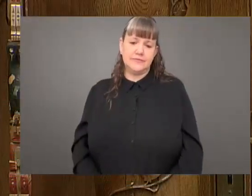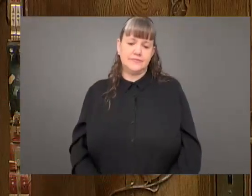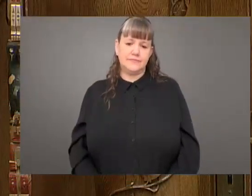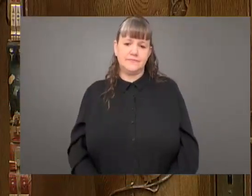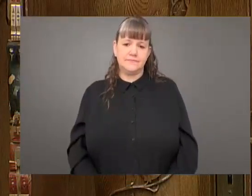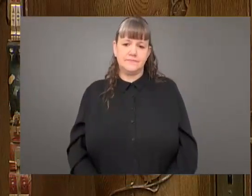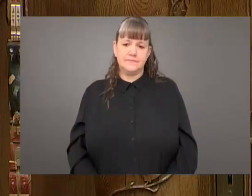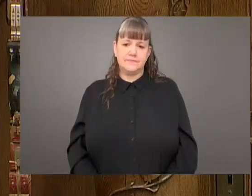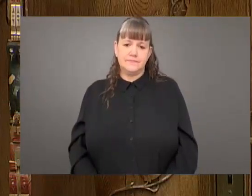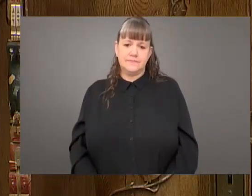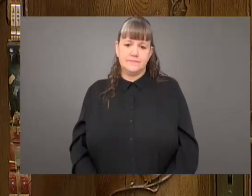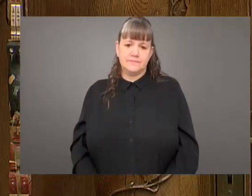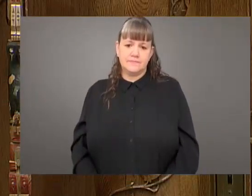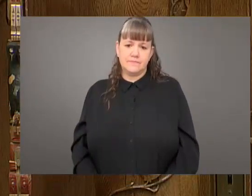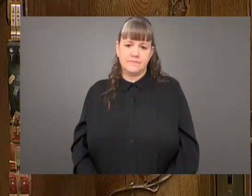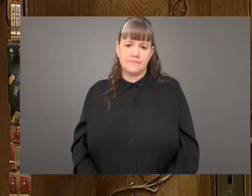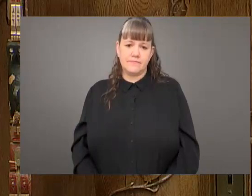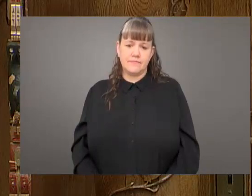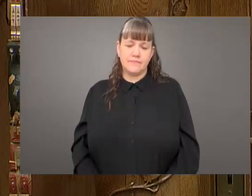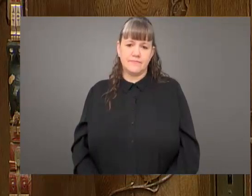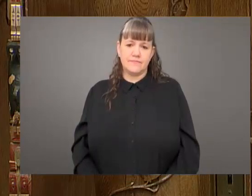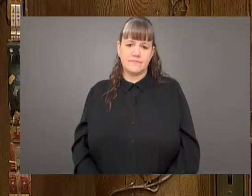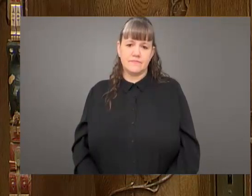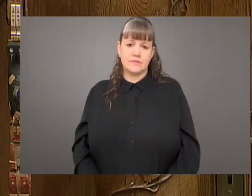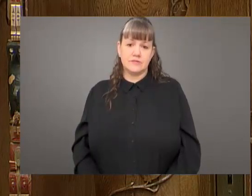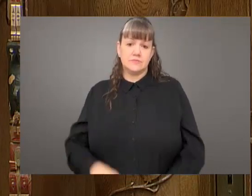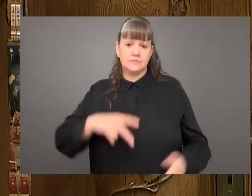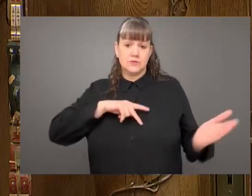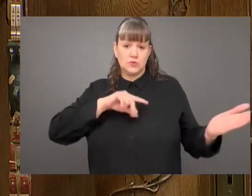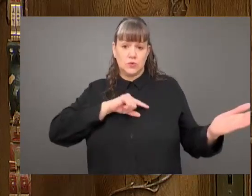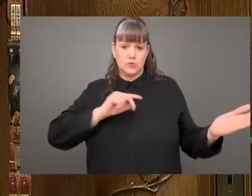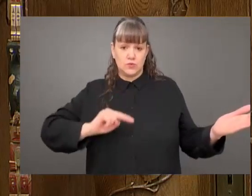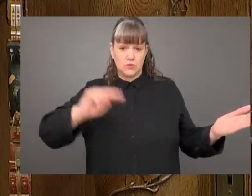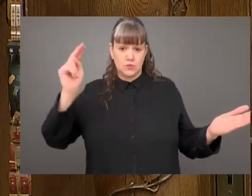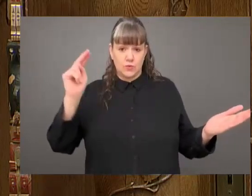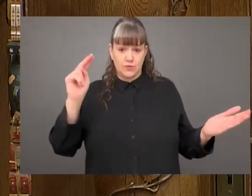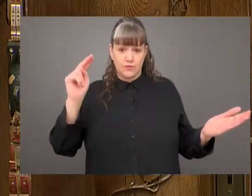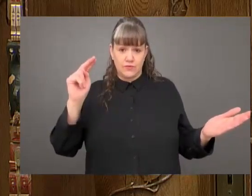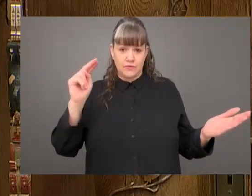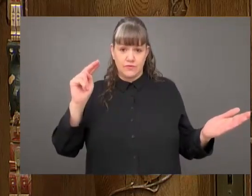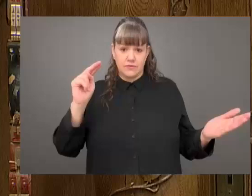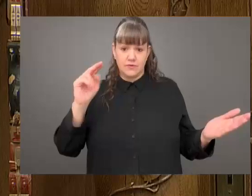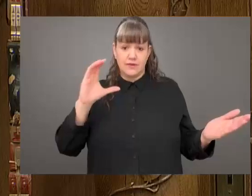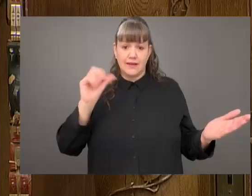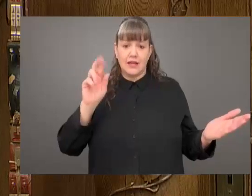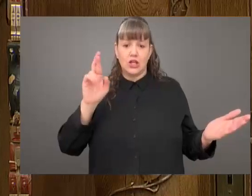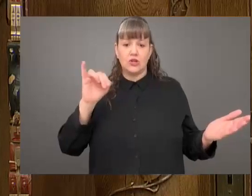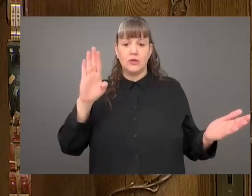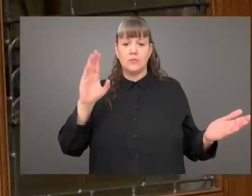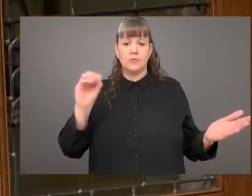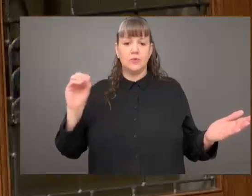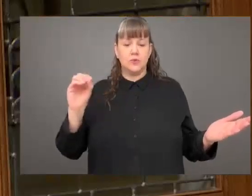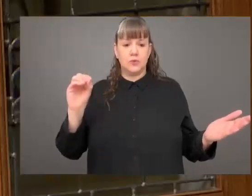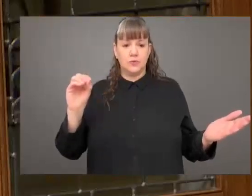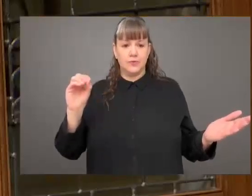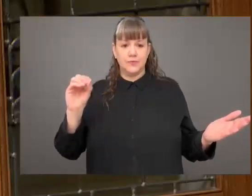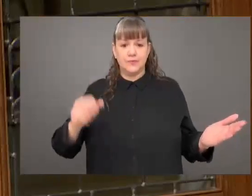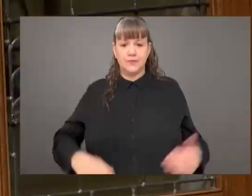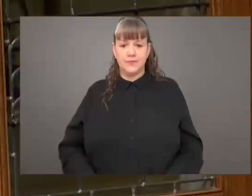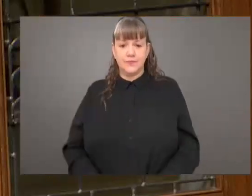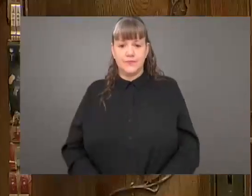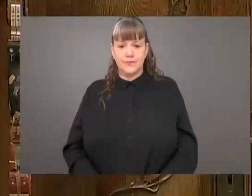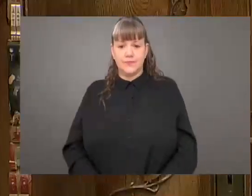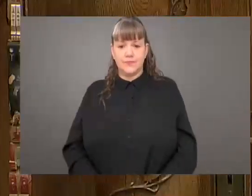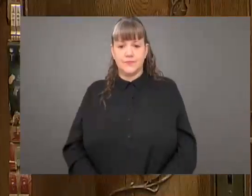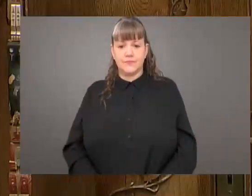Member for Prince George North Caribou. Thank you, Mr. Speaker. This year, British Columbia Oh, received... sorry,